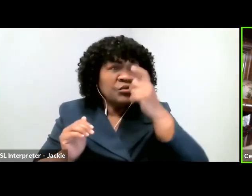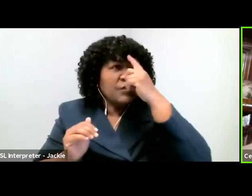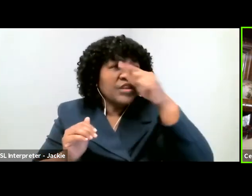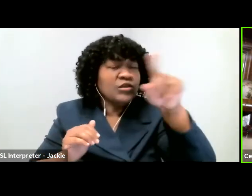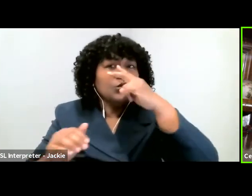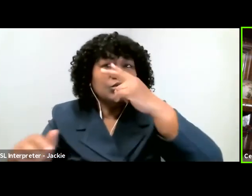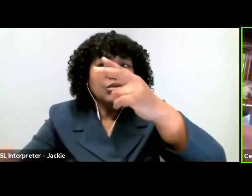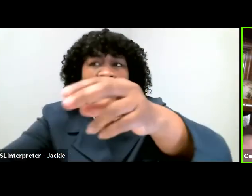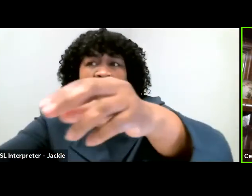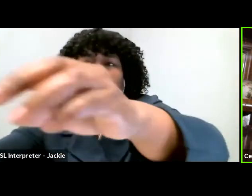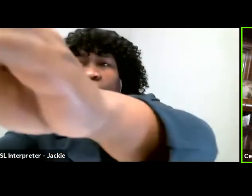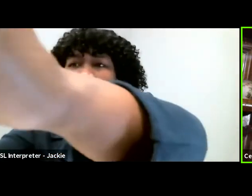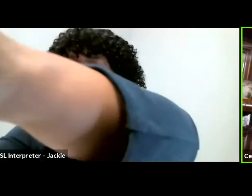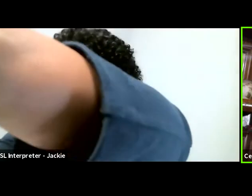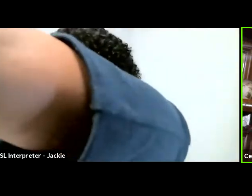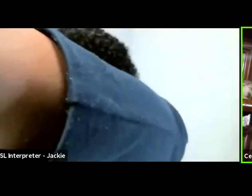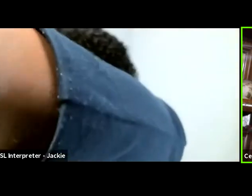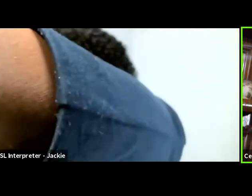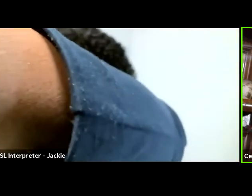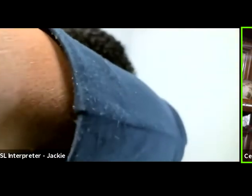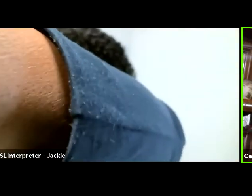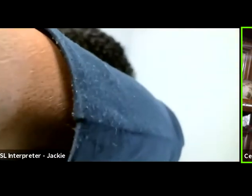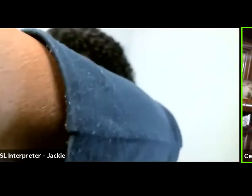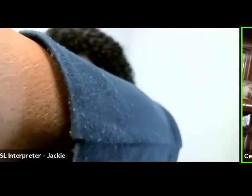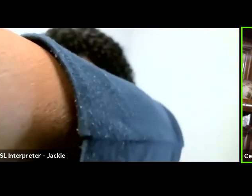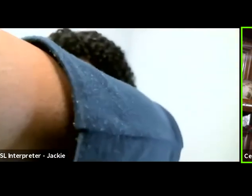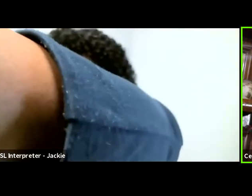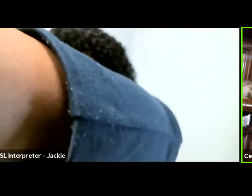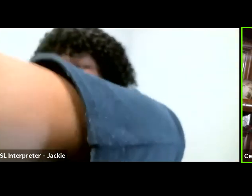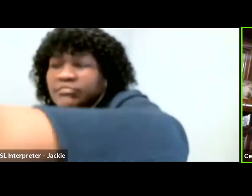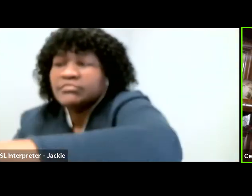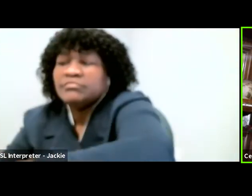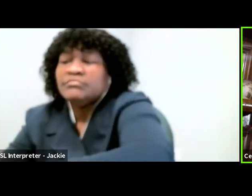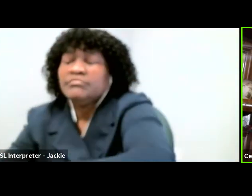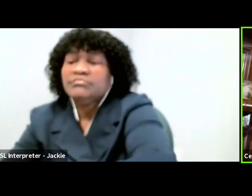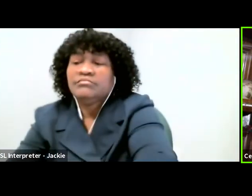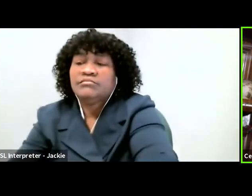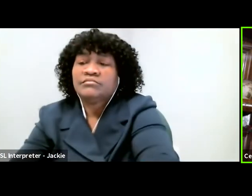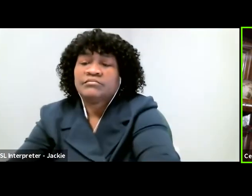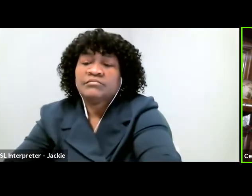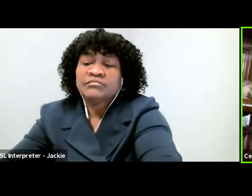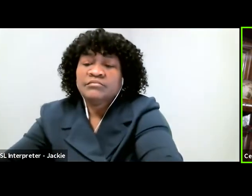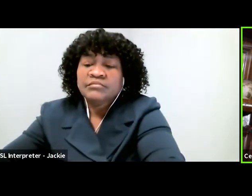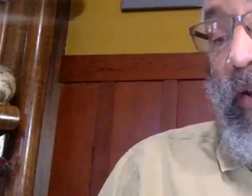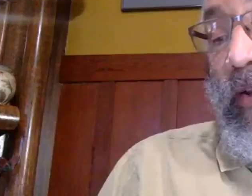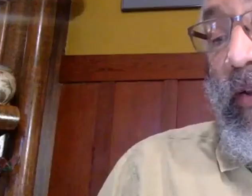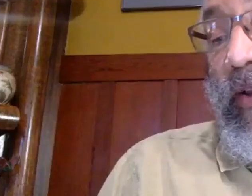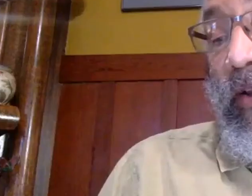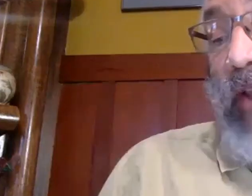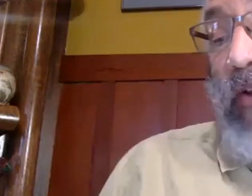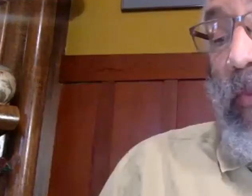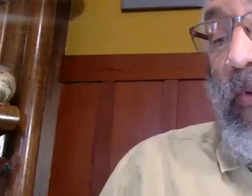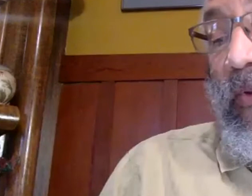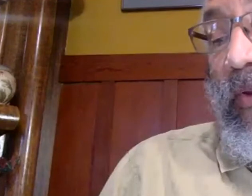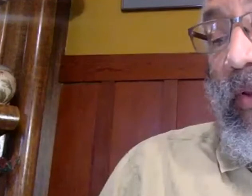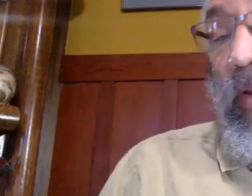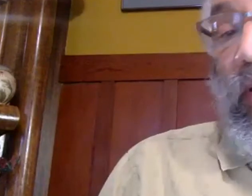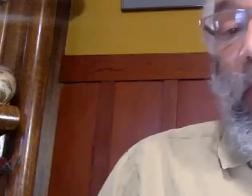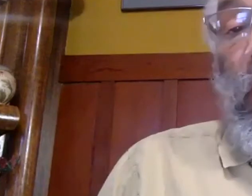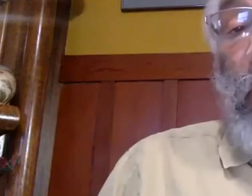saw? Second sight, second thought. Apostrophe is wide,